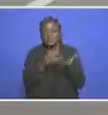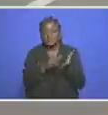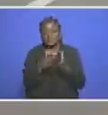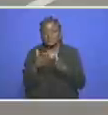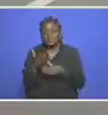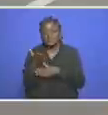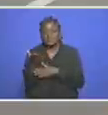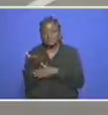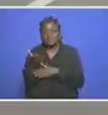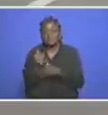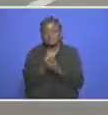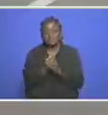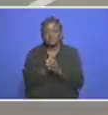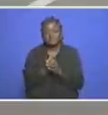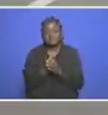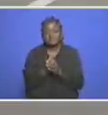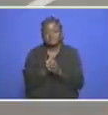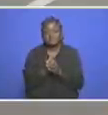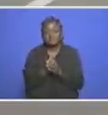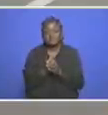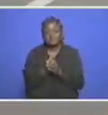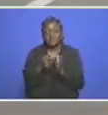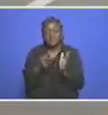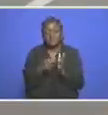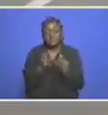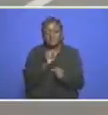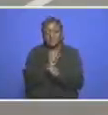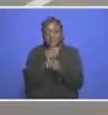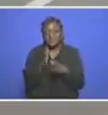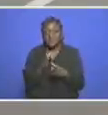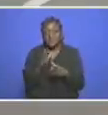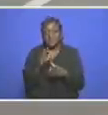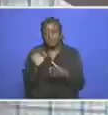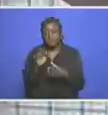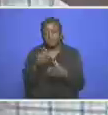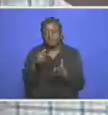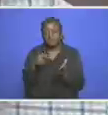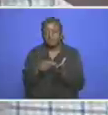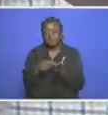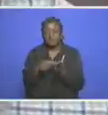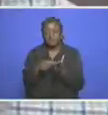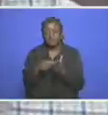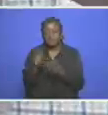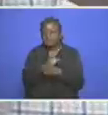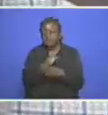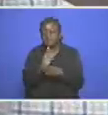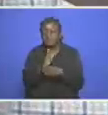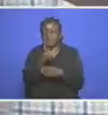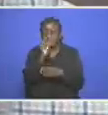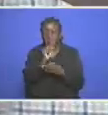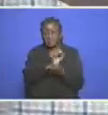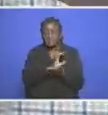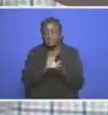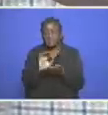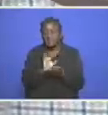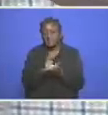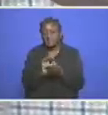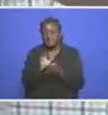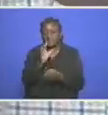on scene. That this employee of this establishment was